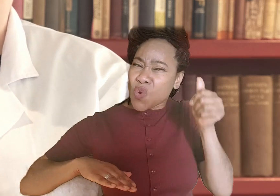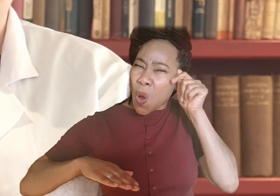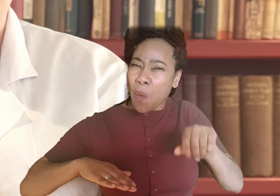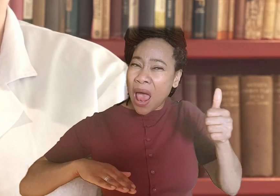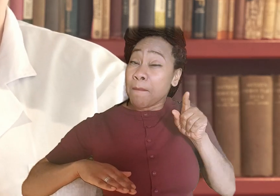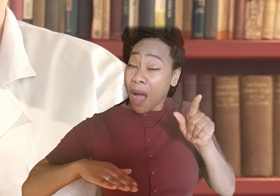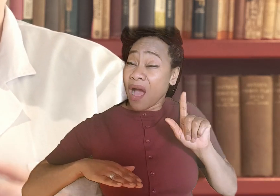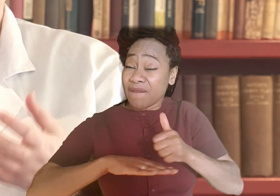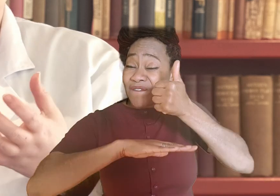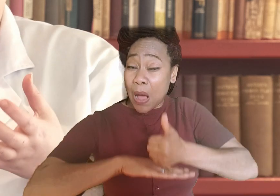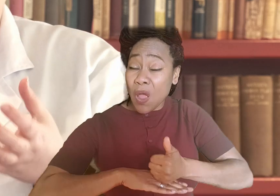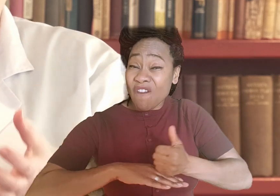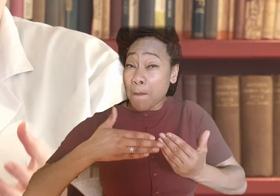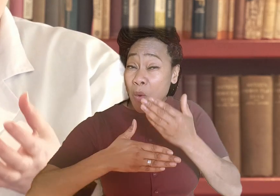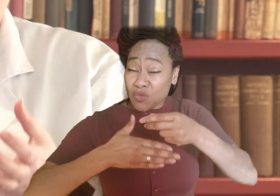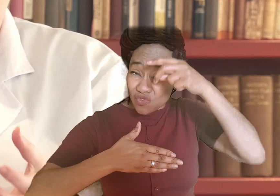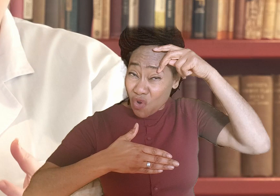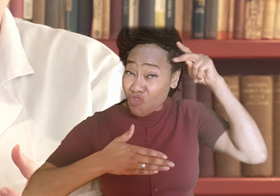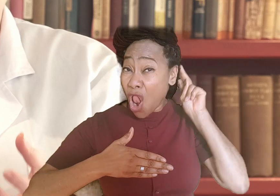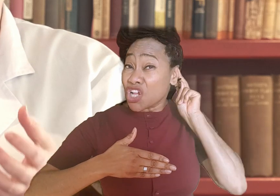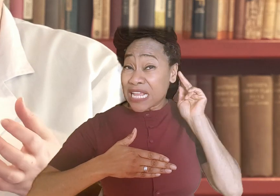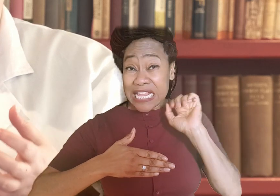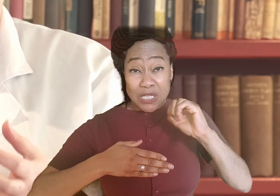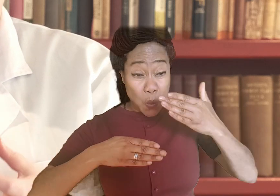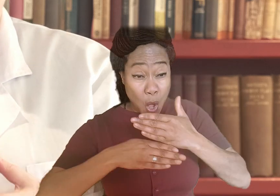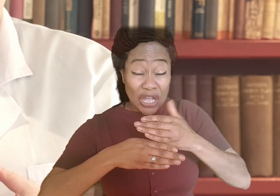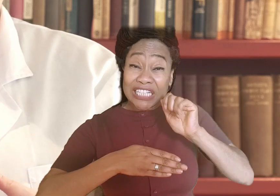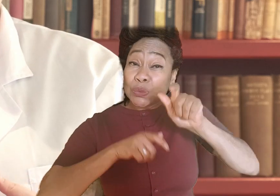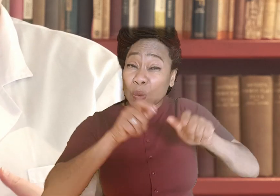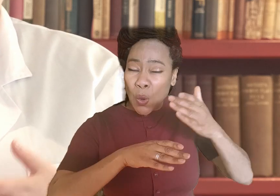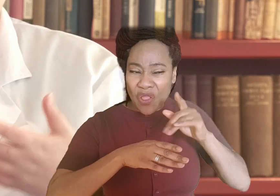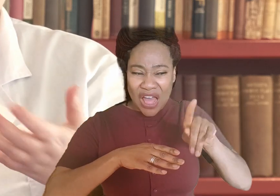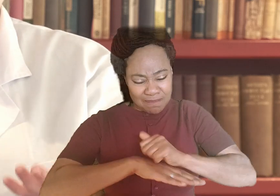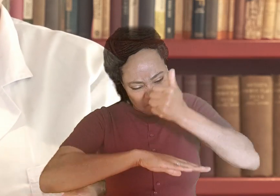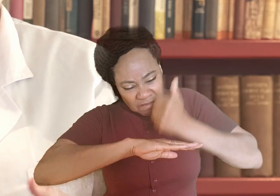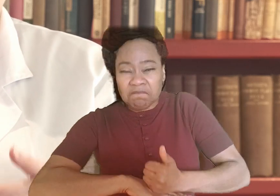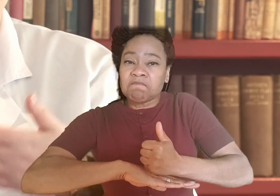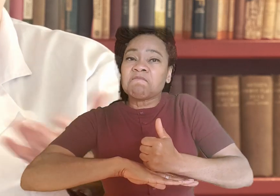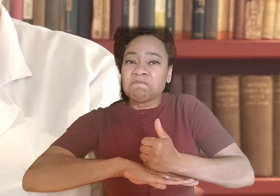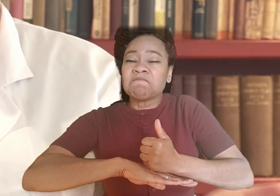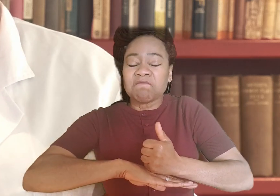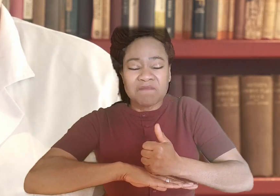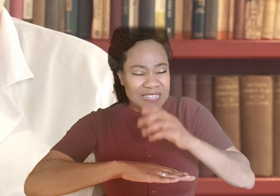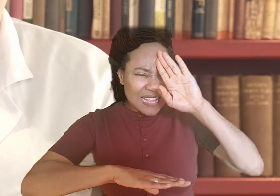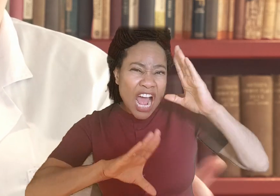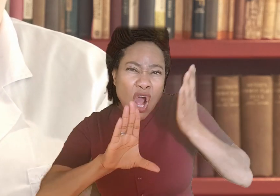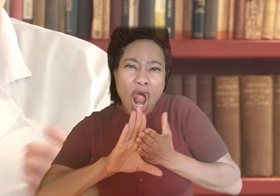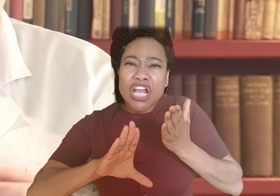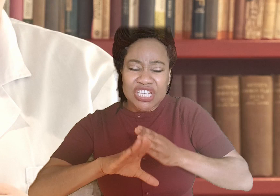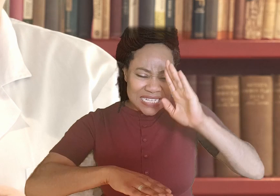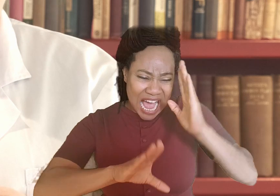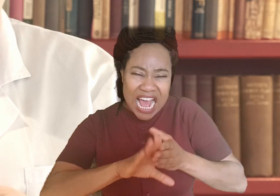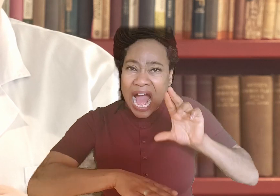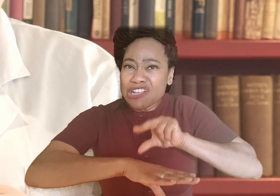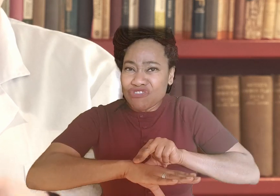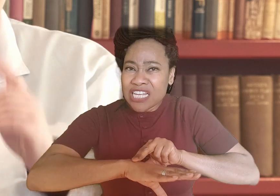modern neurology. Charcot's work and the work of his students went on to form the backbone of modern neurology, psychology and